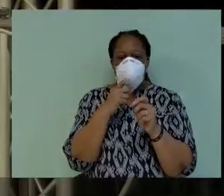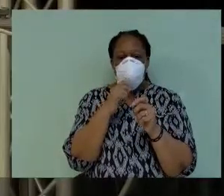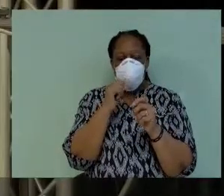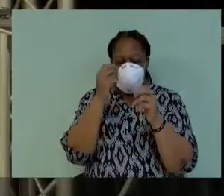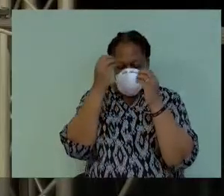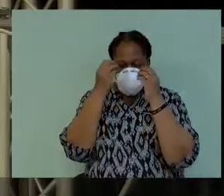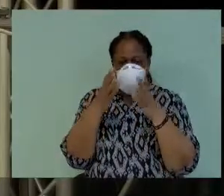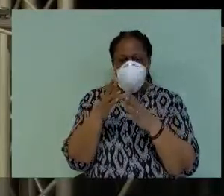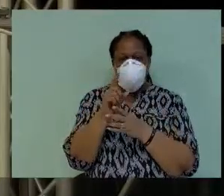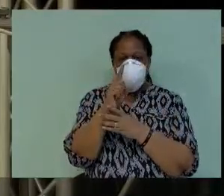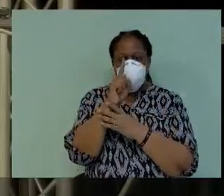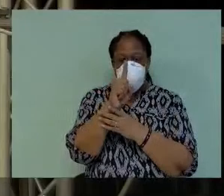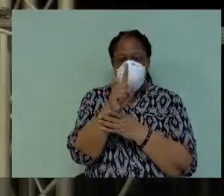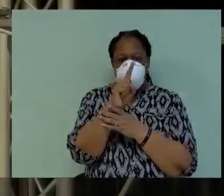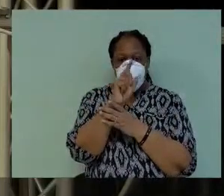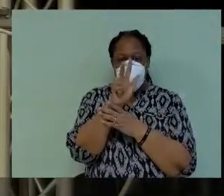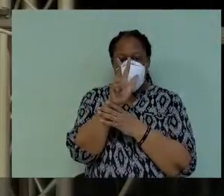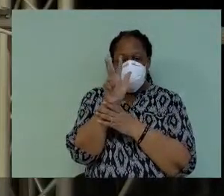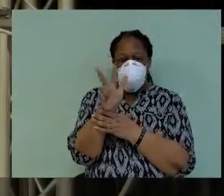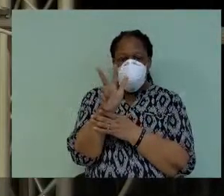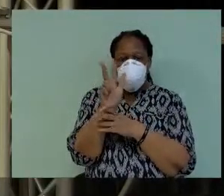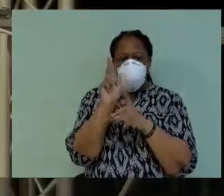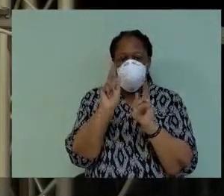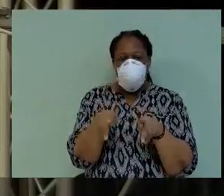at 133.